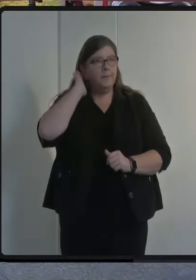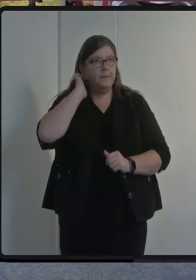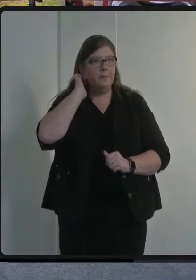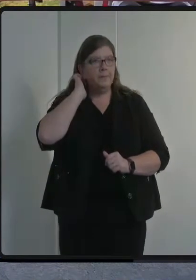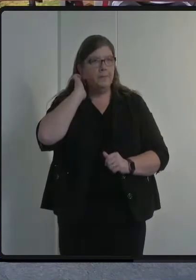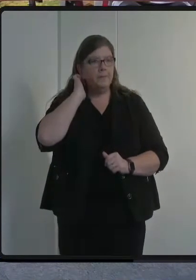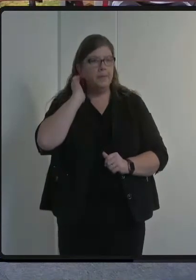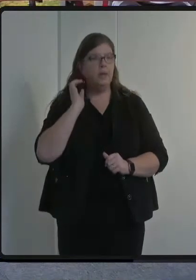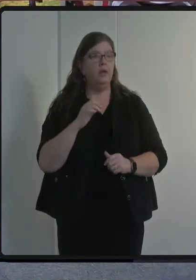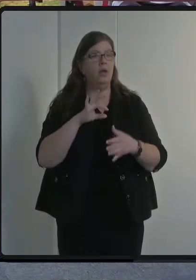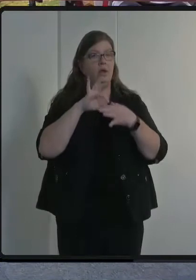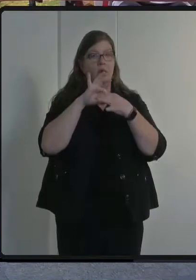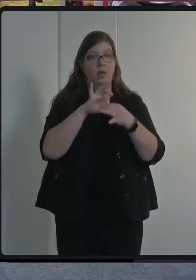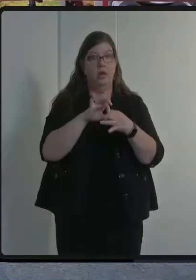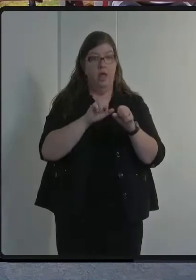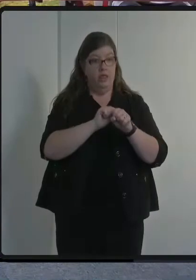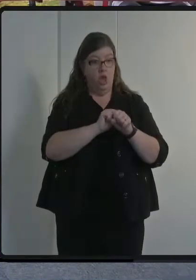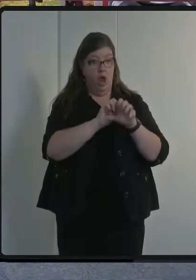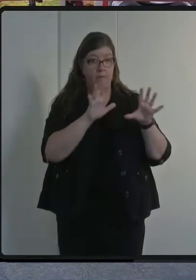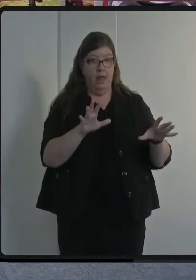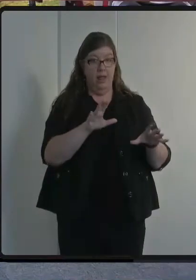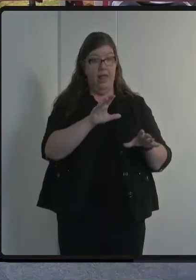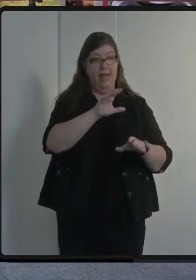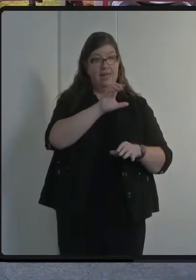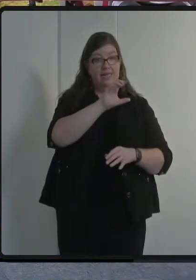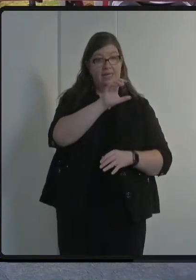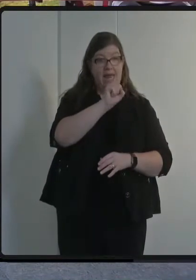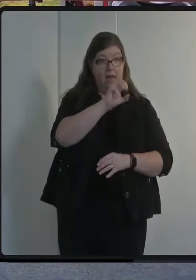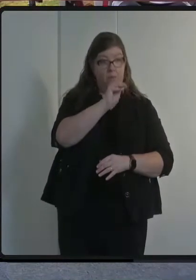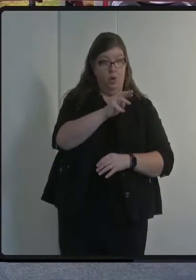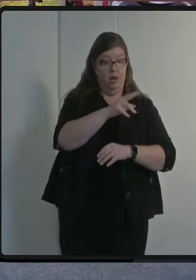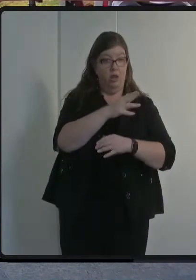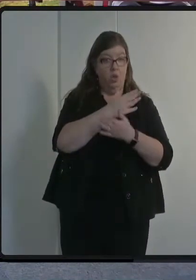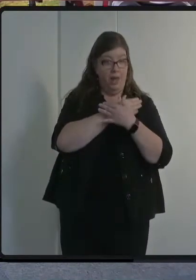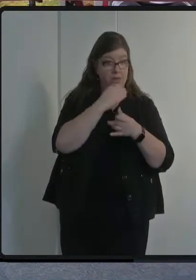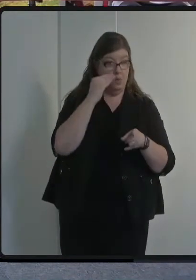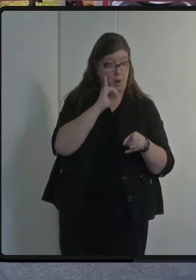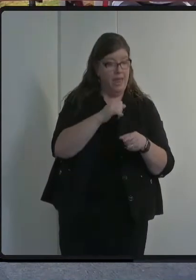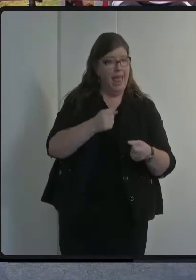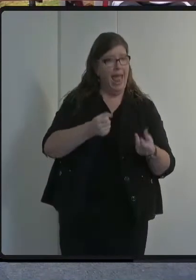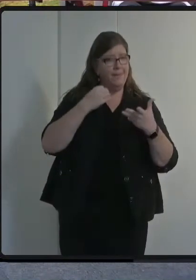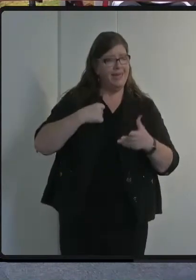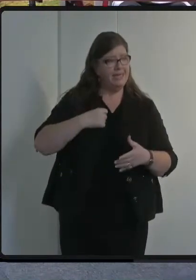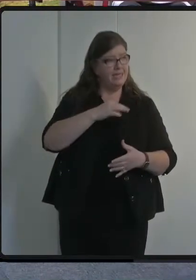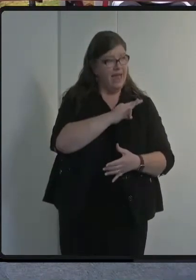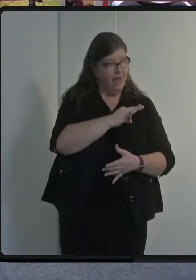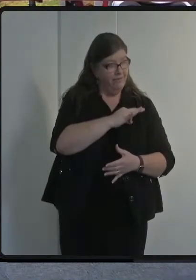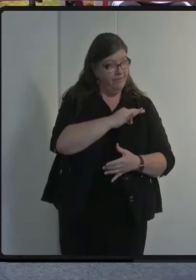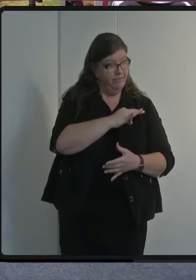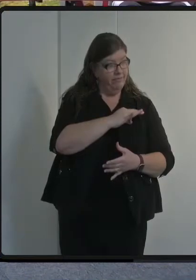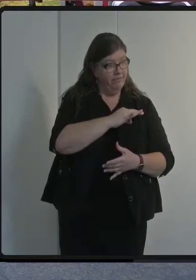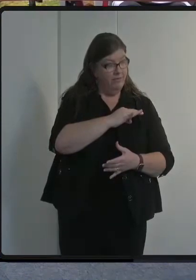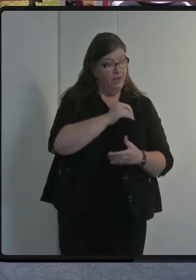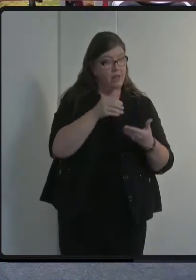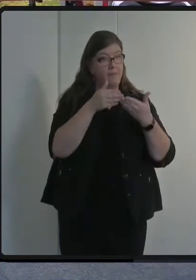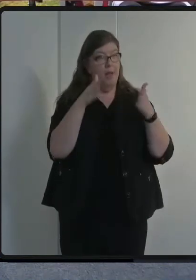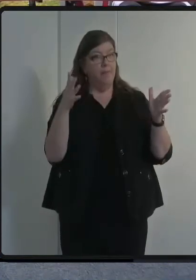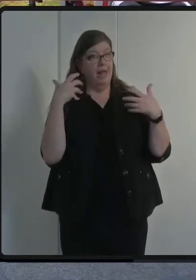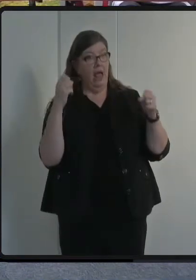And then regarding the outbreak at Santa Maria Post-Acute, are you able to share how many staff members the public health department has